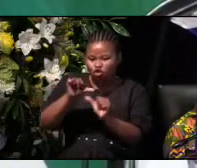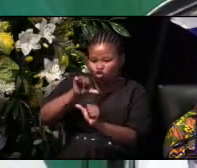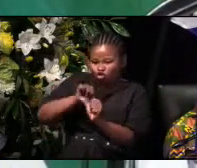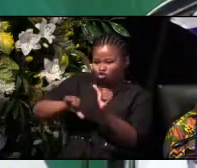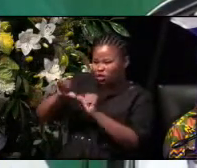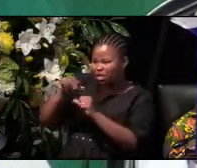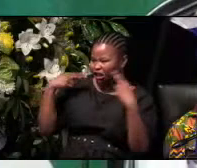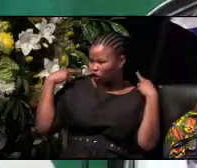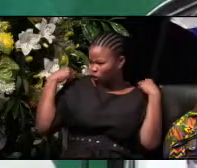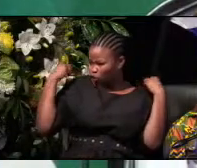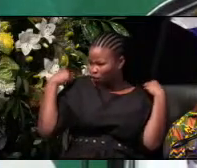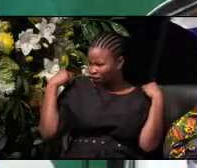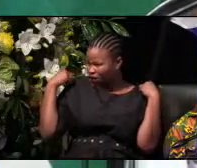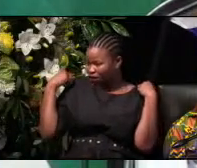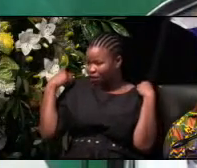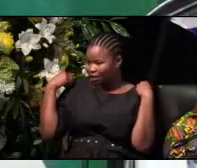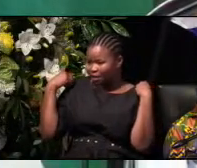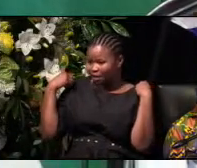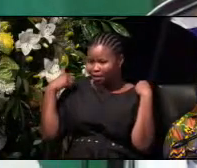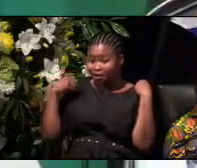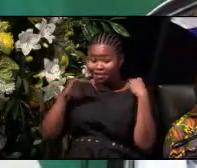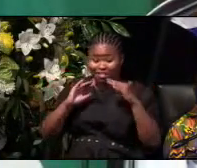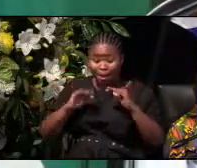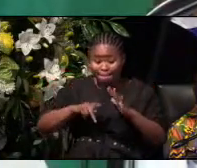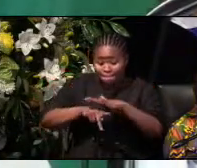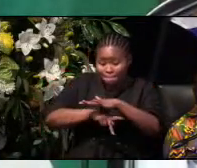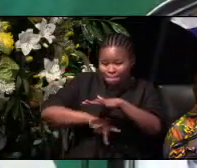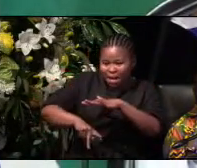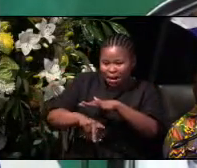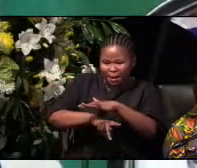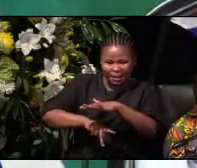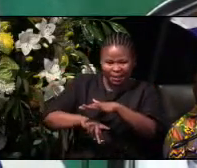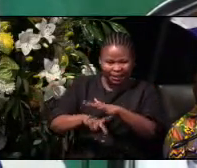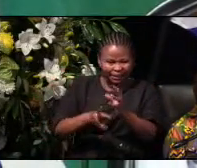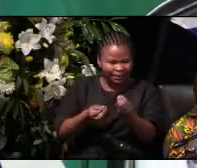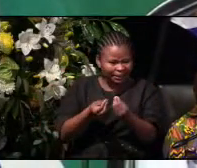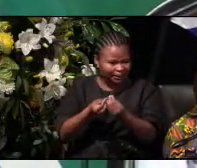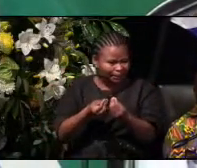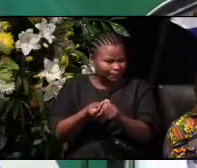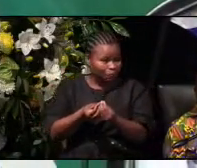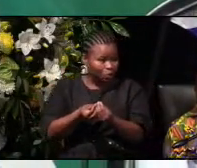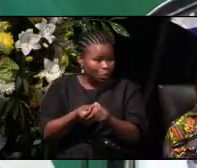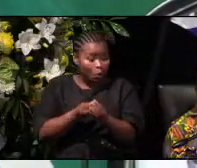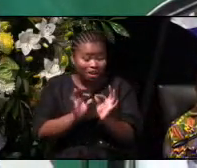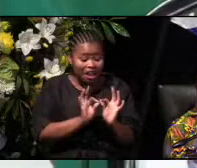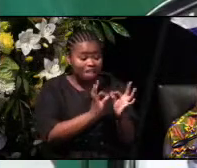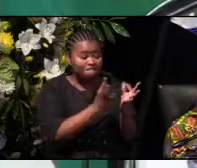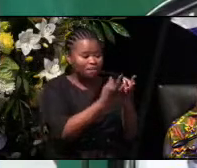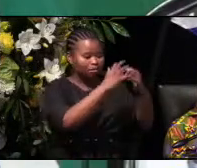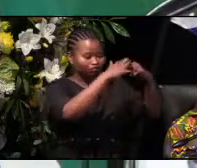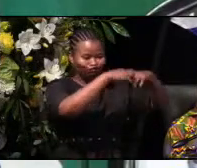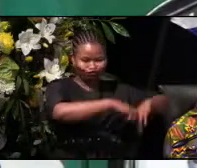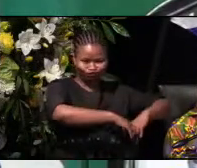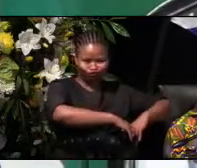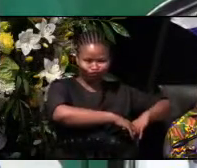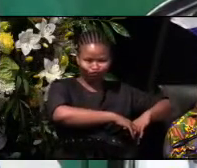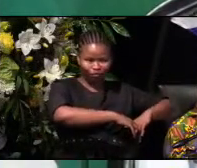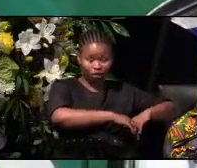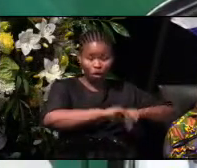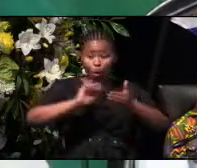Security and it's a primary socializing agent when a family collapses